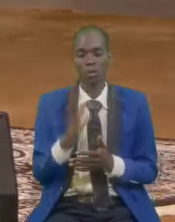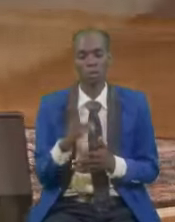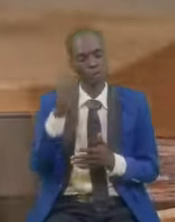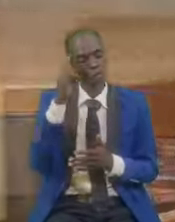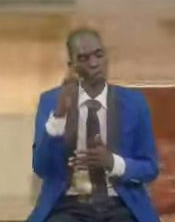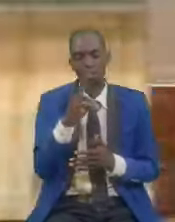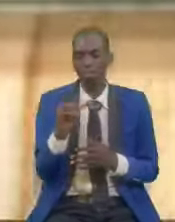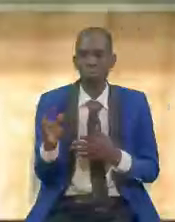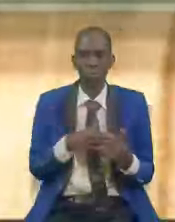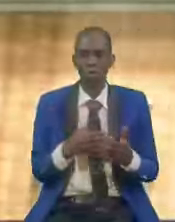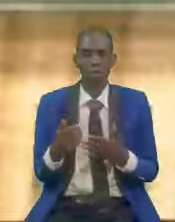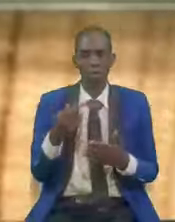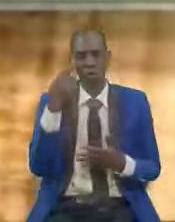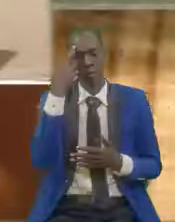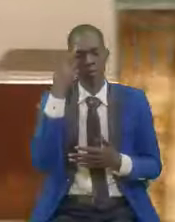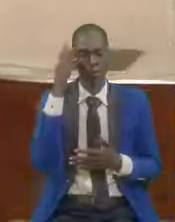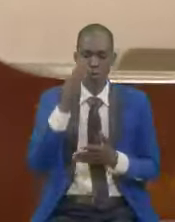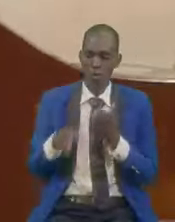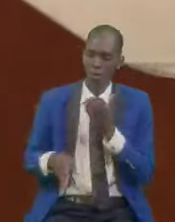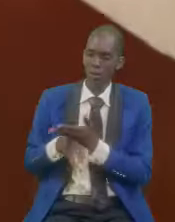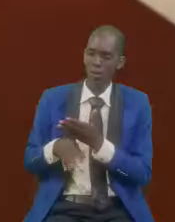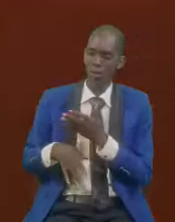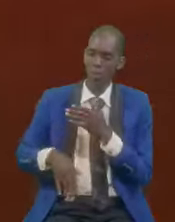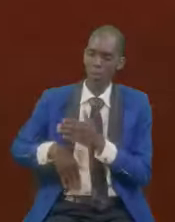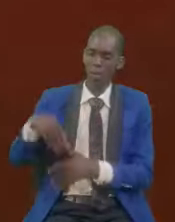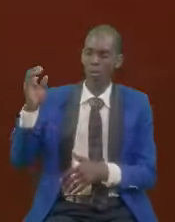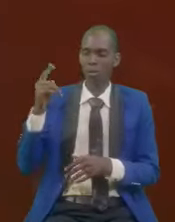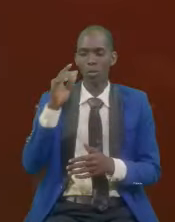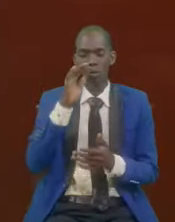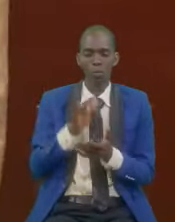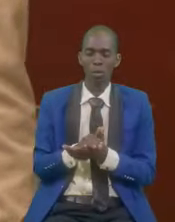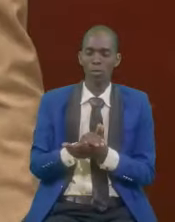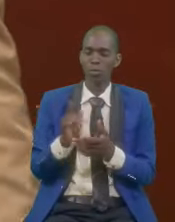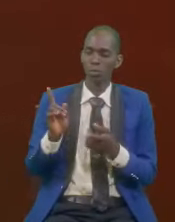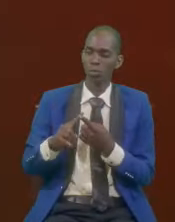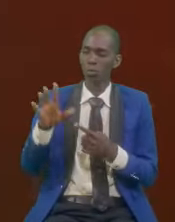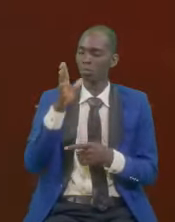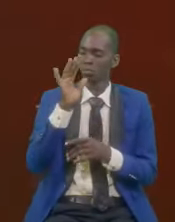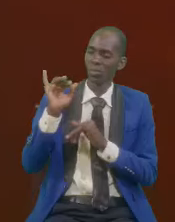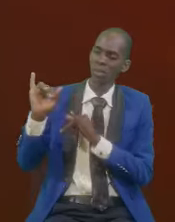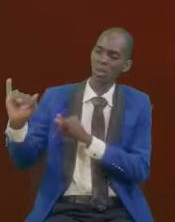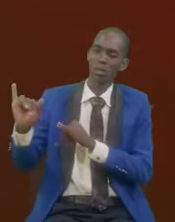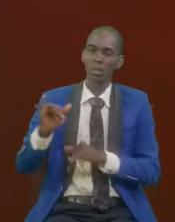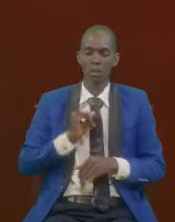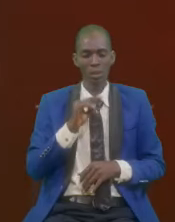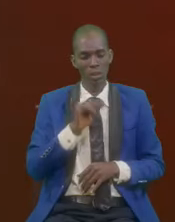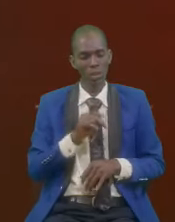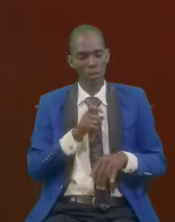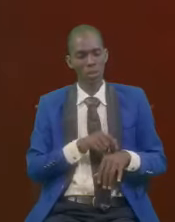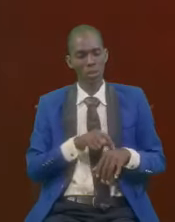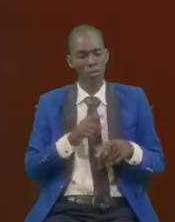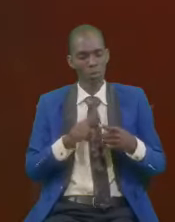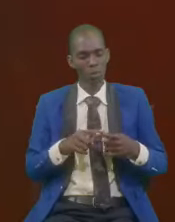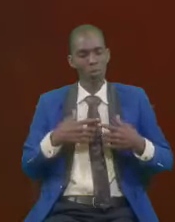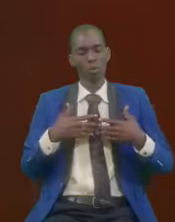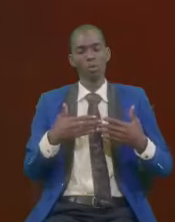or the other, they send their wives to her mother. Go and stay there. Give me time to breathe. I want to, you